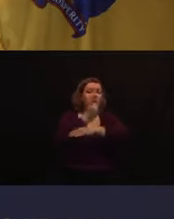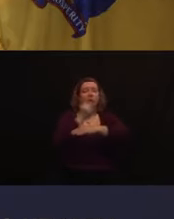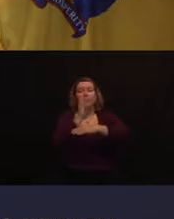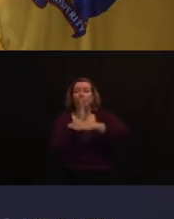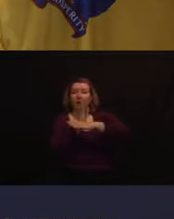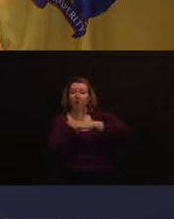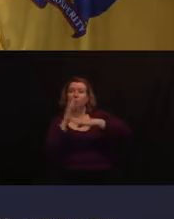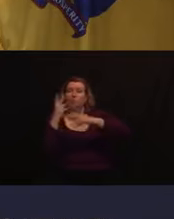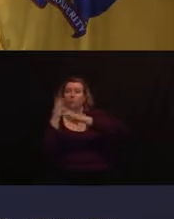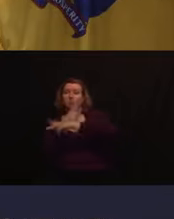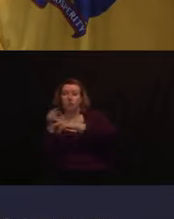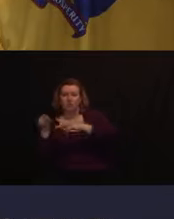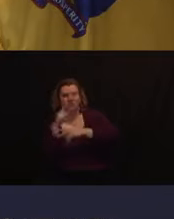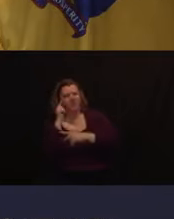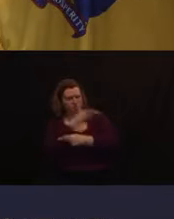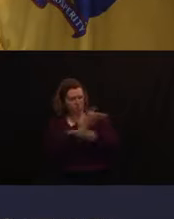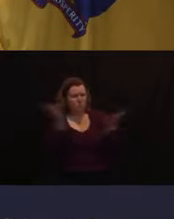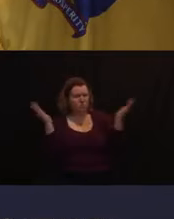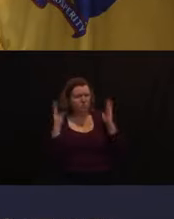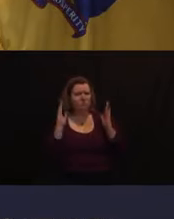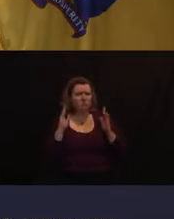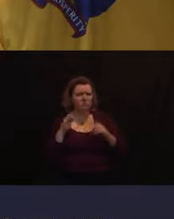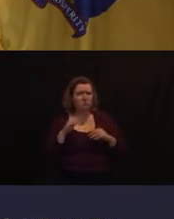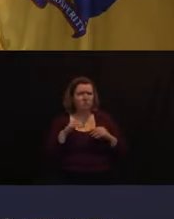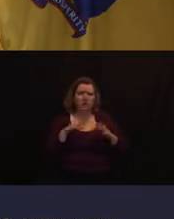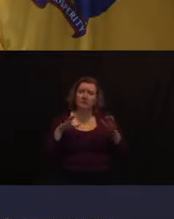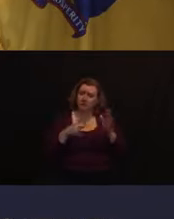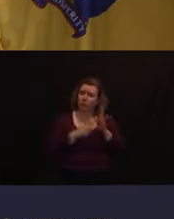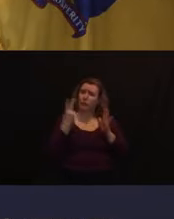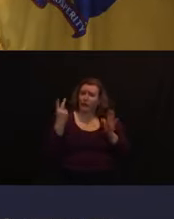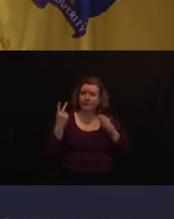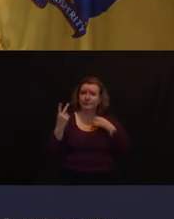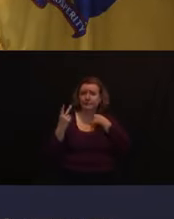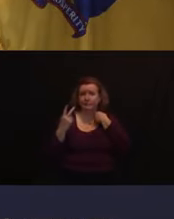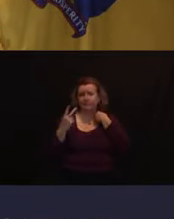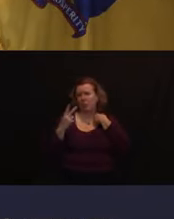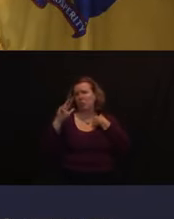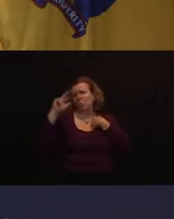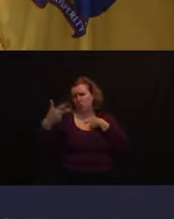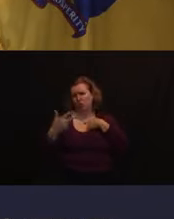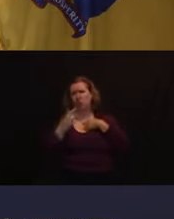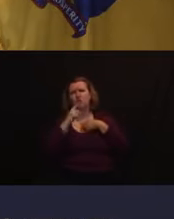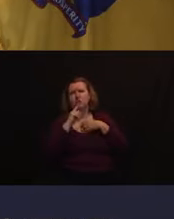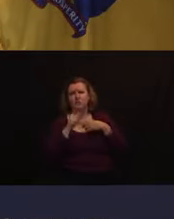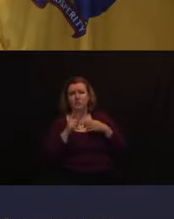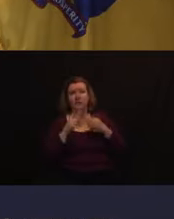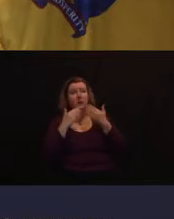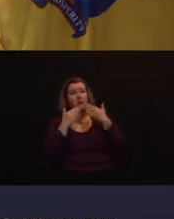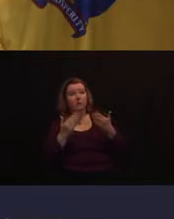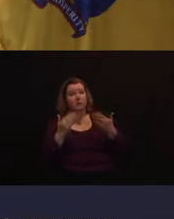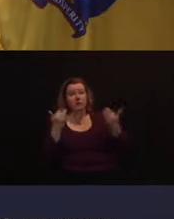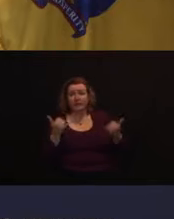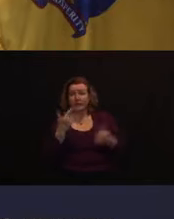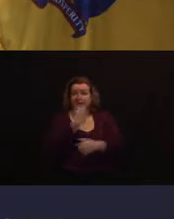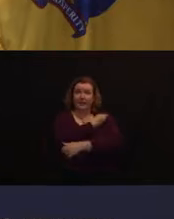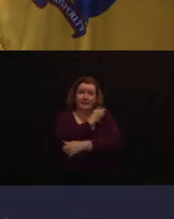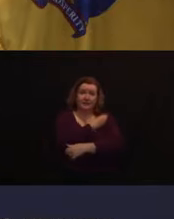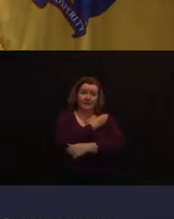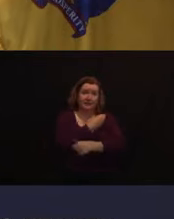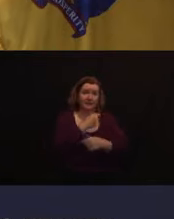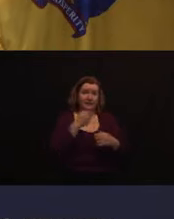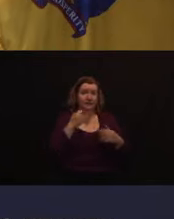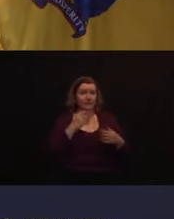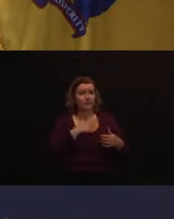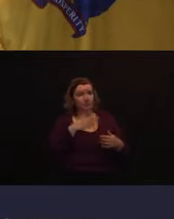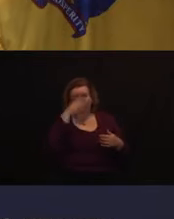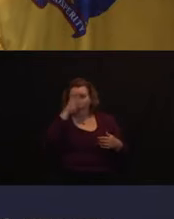us, folks. We've done it before now twice. We could do it a third time. And thanks to the vaccinations, God willing, the third time is a